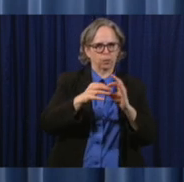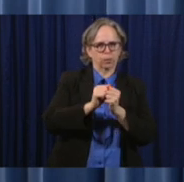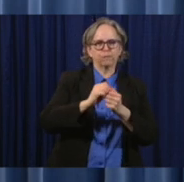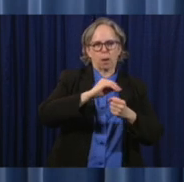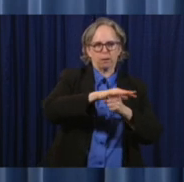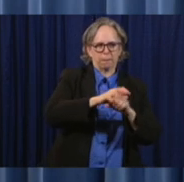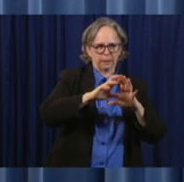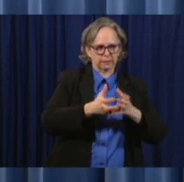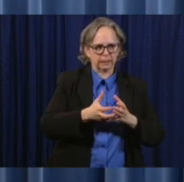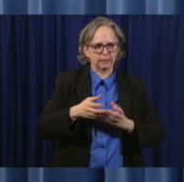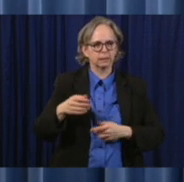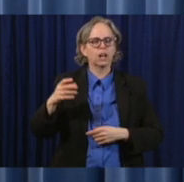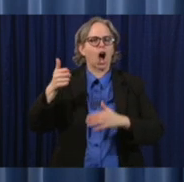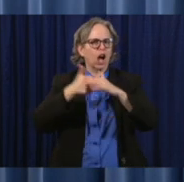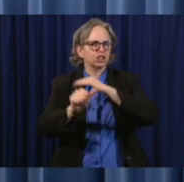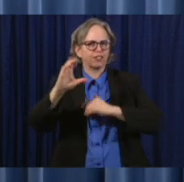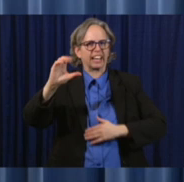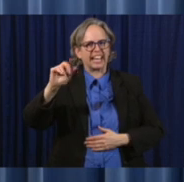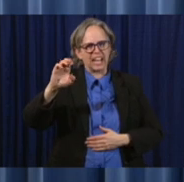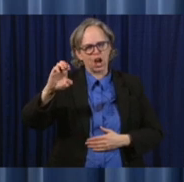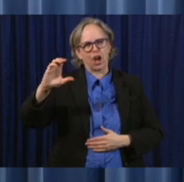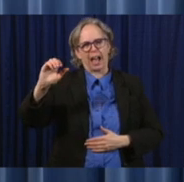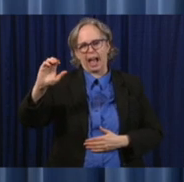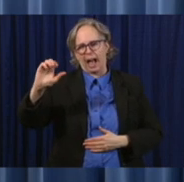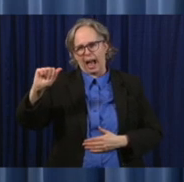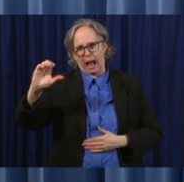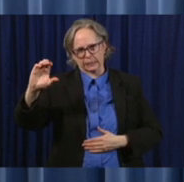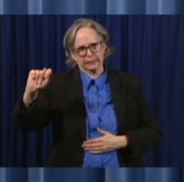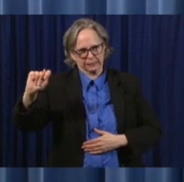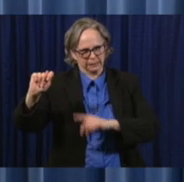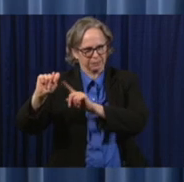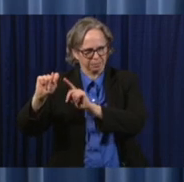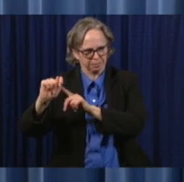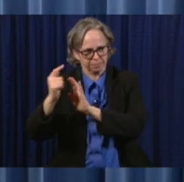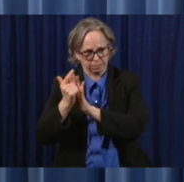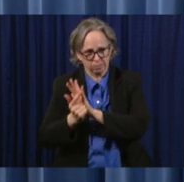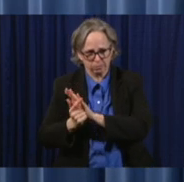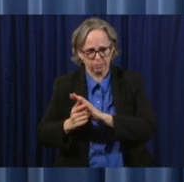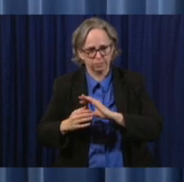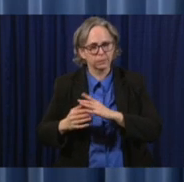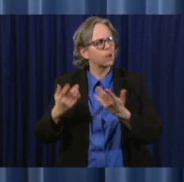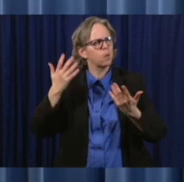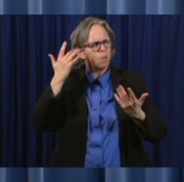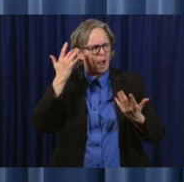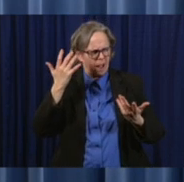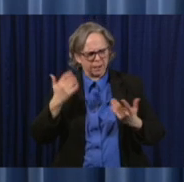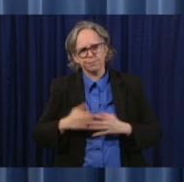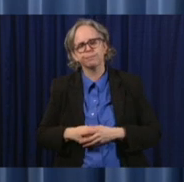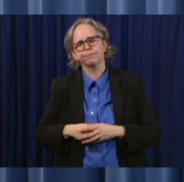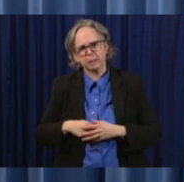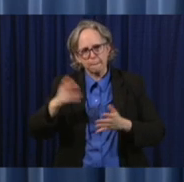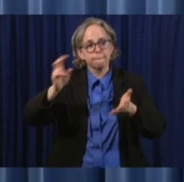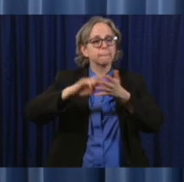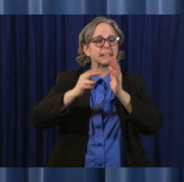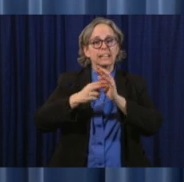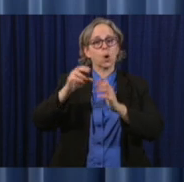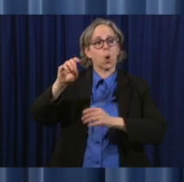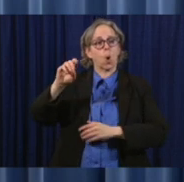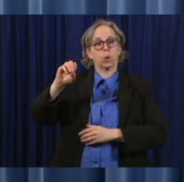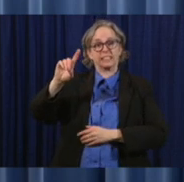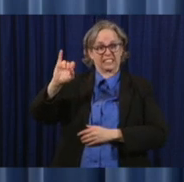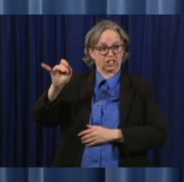This approval will allow Jobs and Family Services to distribute SNAP benefits to help